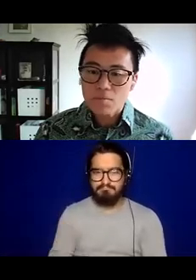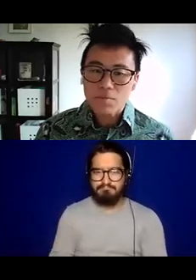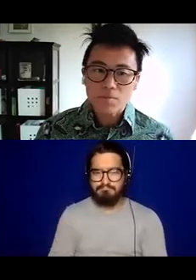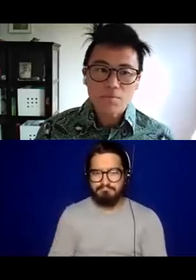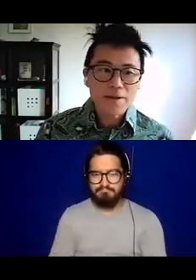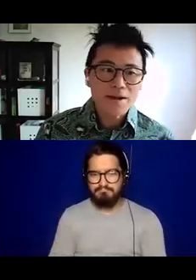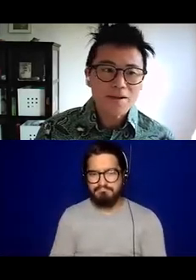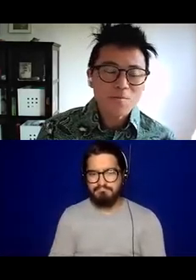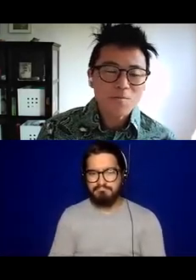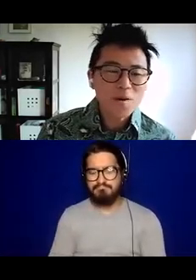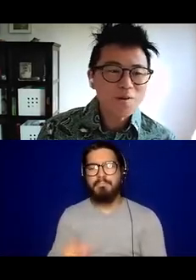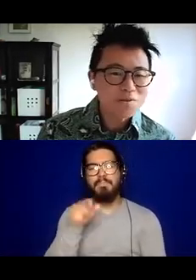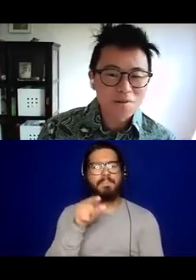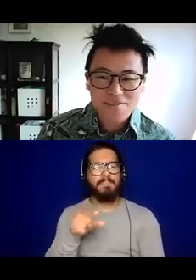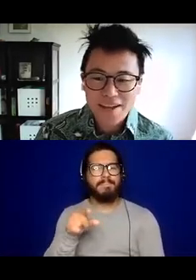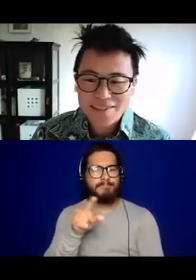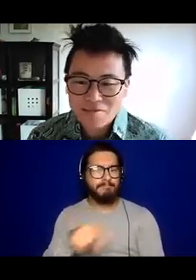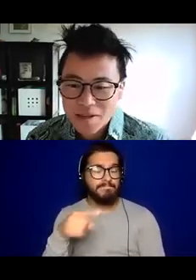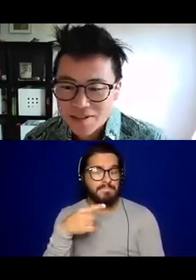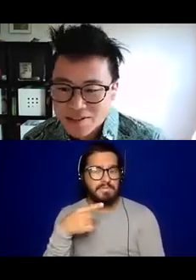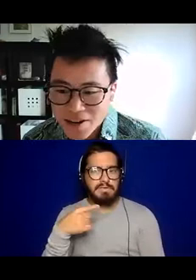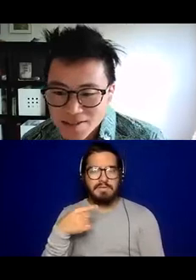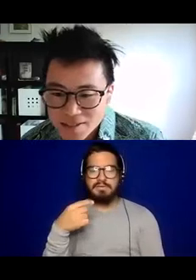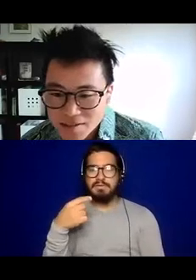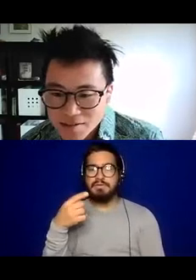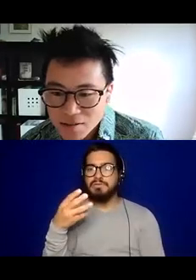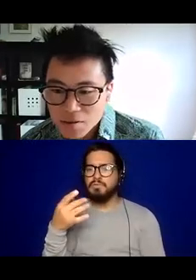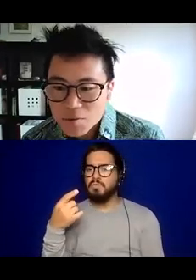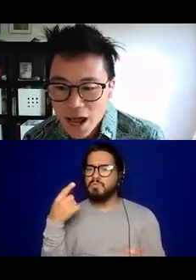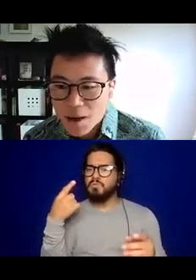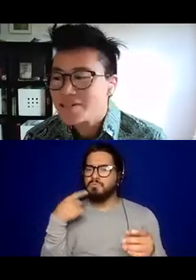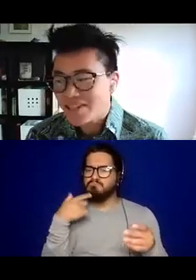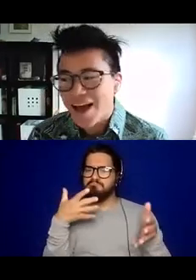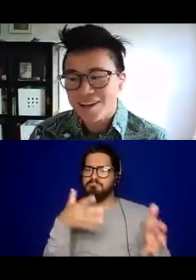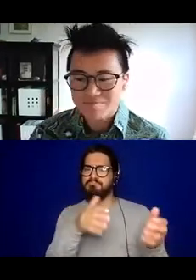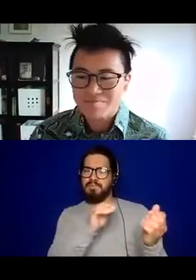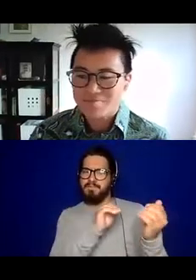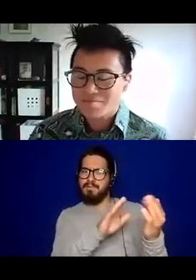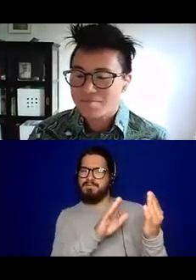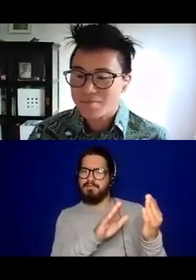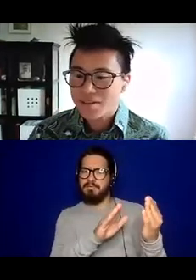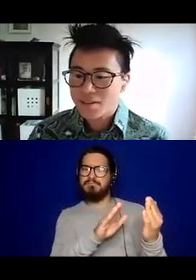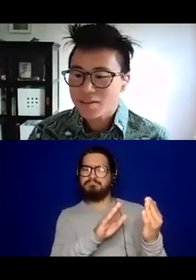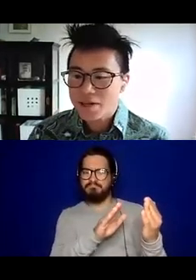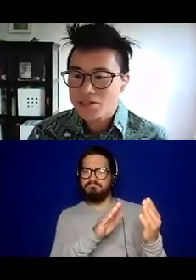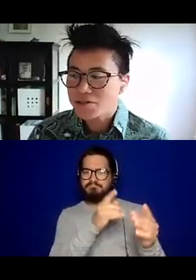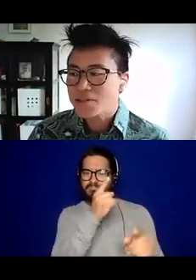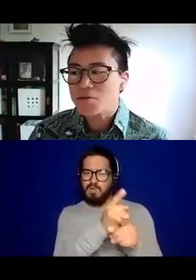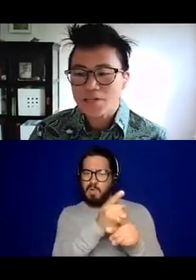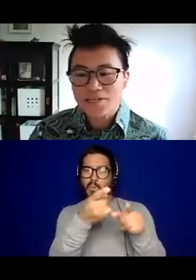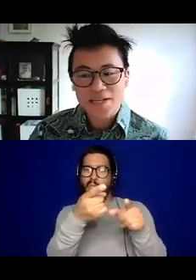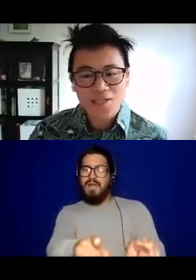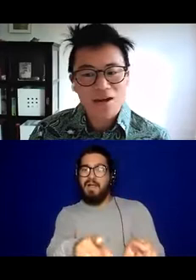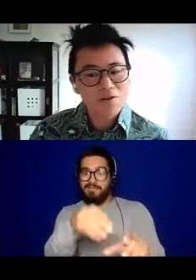And what would you have liked to have been addressed? What happened? Yeah. The measures